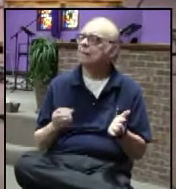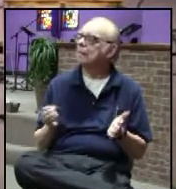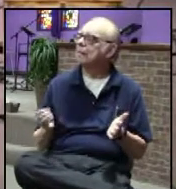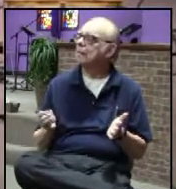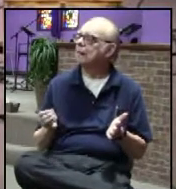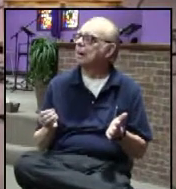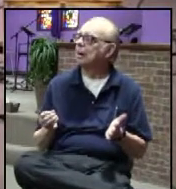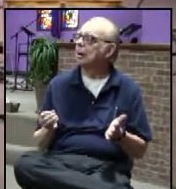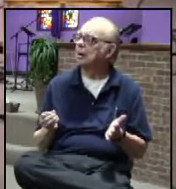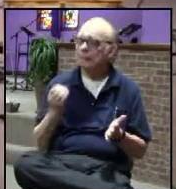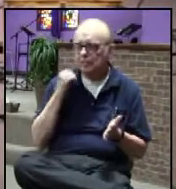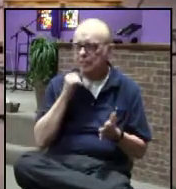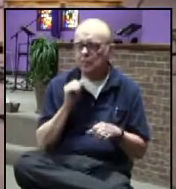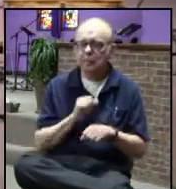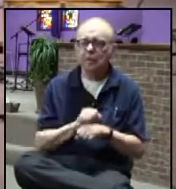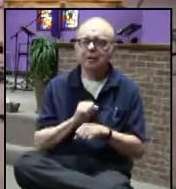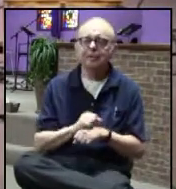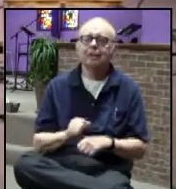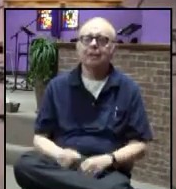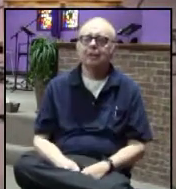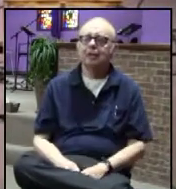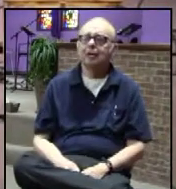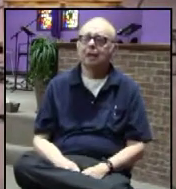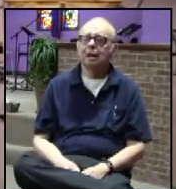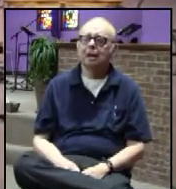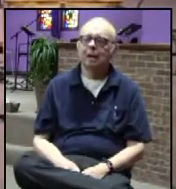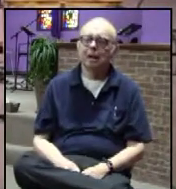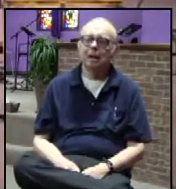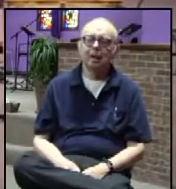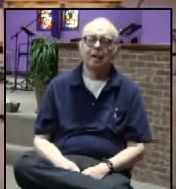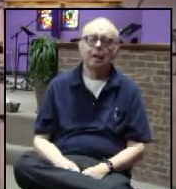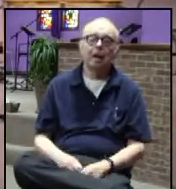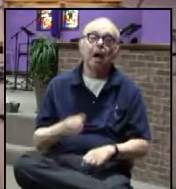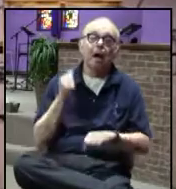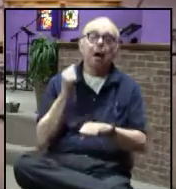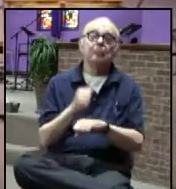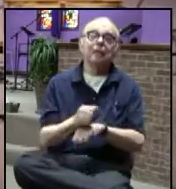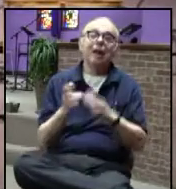So if it doesn't work, blame technology.